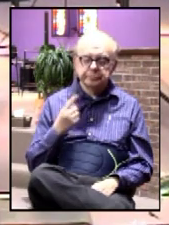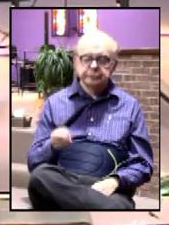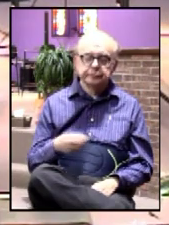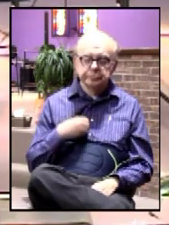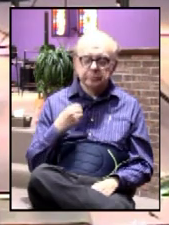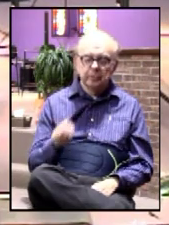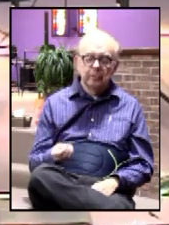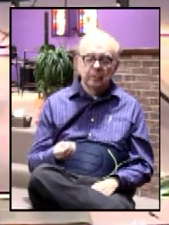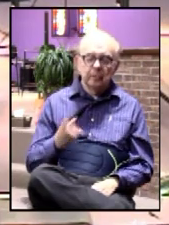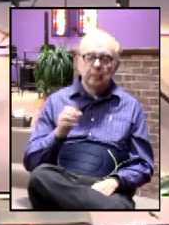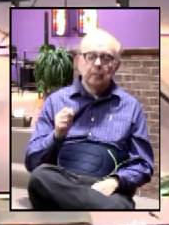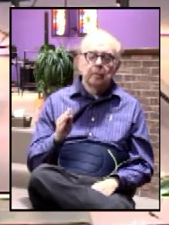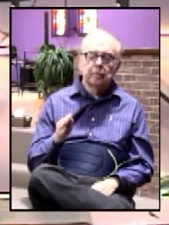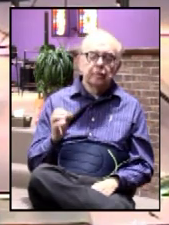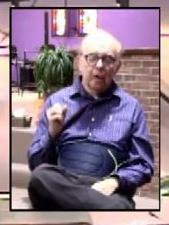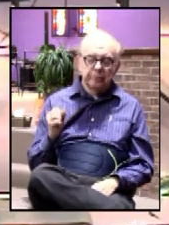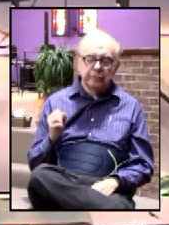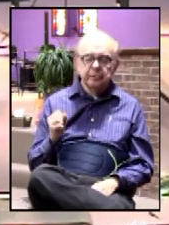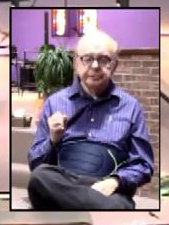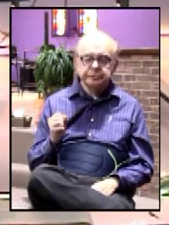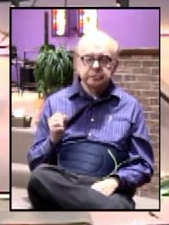I'm going to give you jobs.